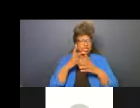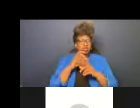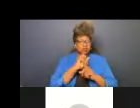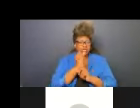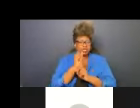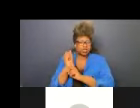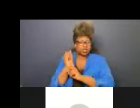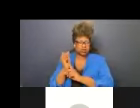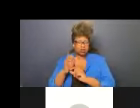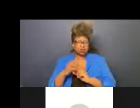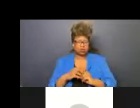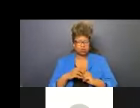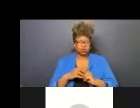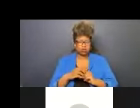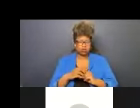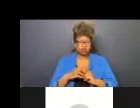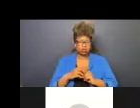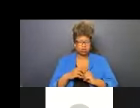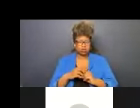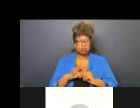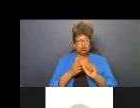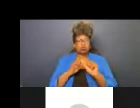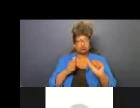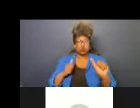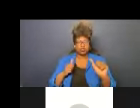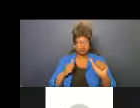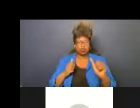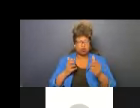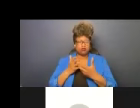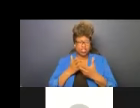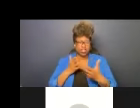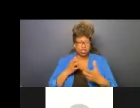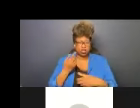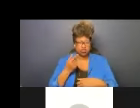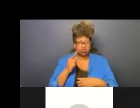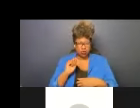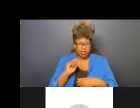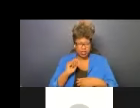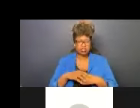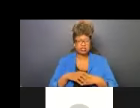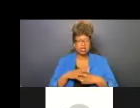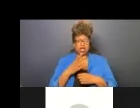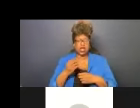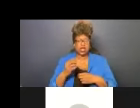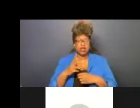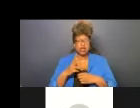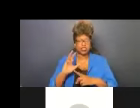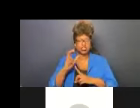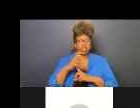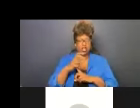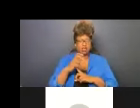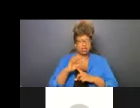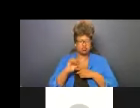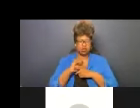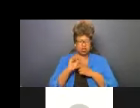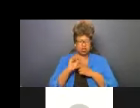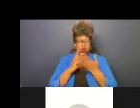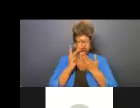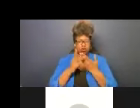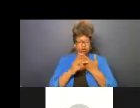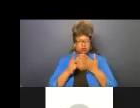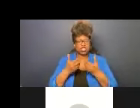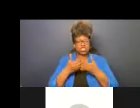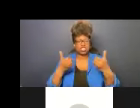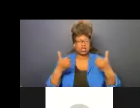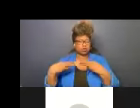retrofitting grants for private property owners and green infrastructure champions training program. I think that's another slide. So I'll get into that in just